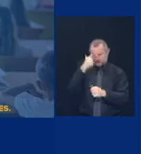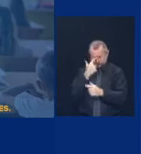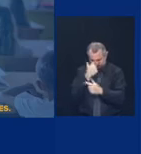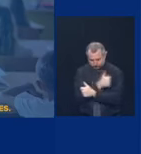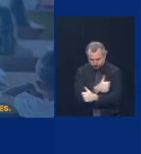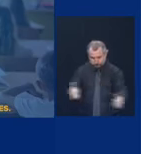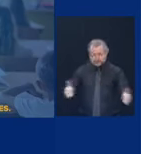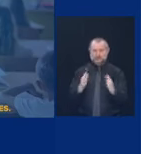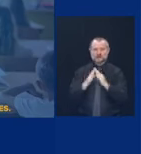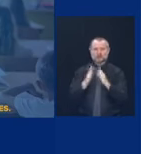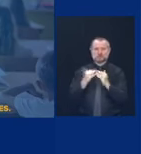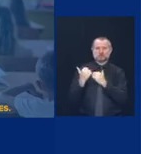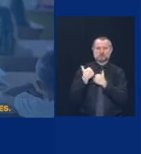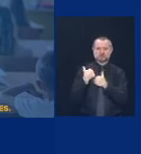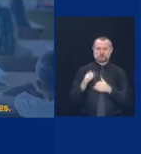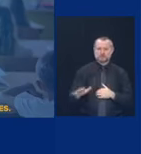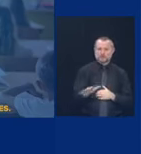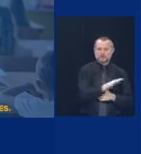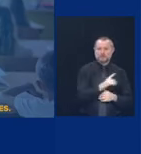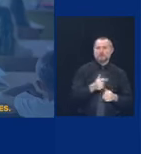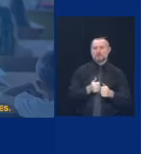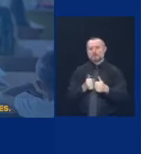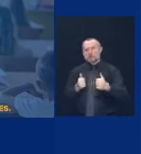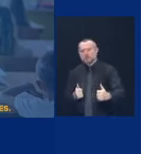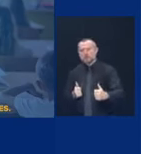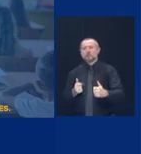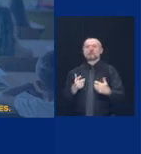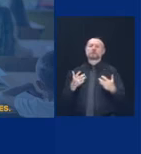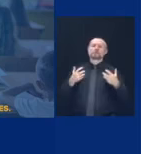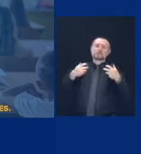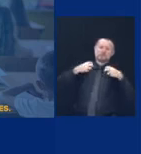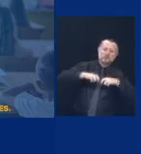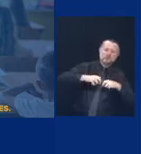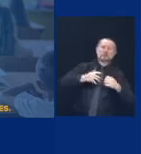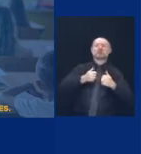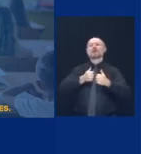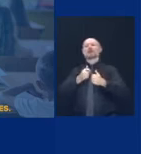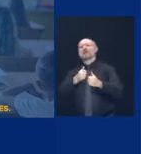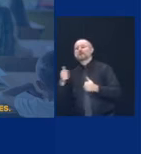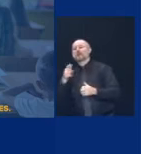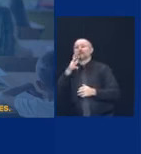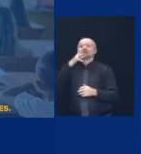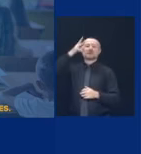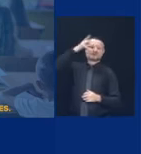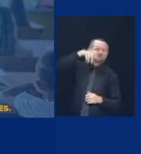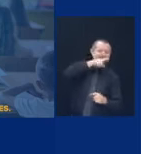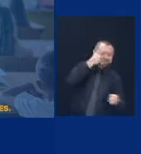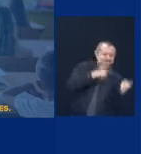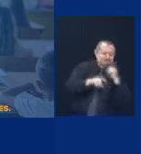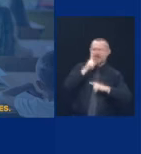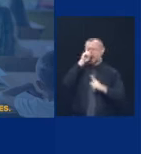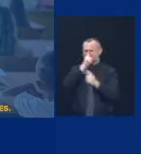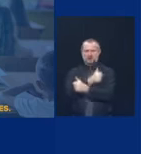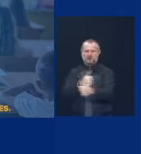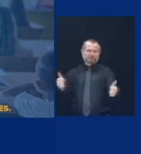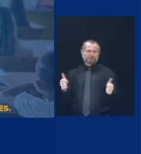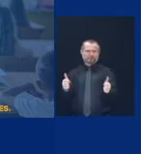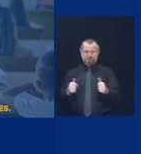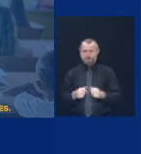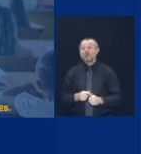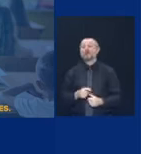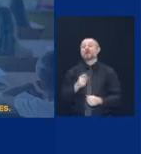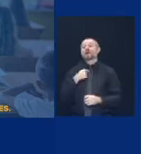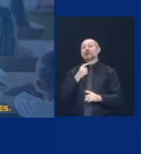Do whatever you want to do. Remote, hybrid, whatever your parents agree to, you can do. At